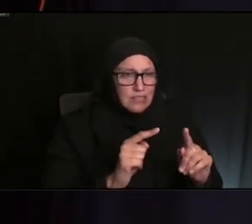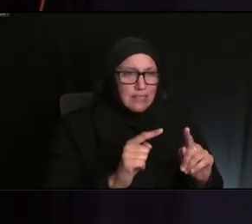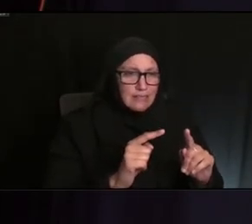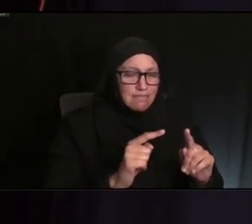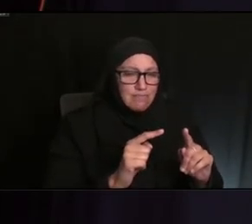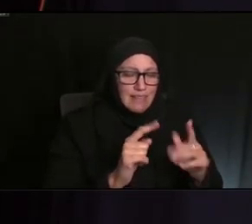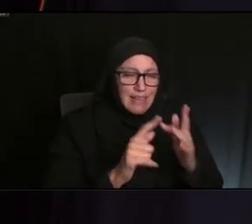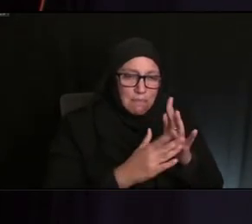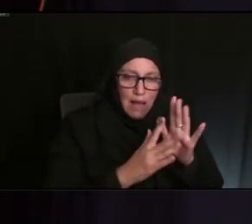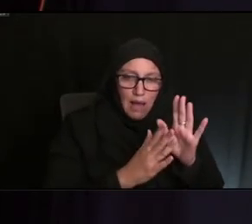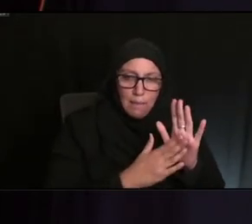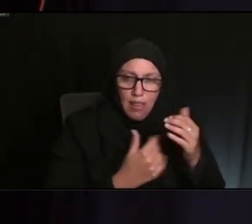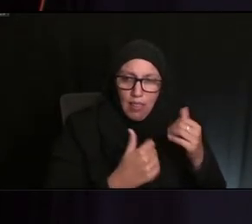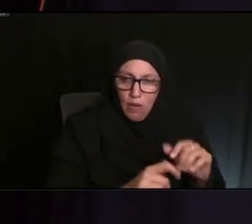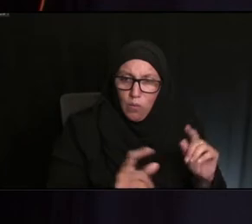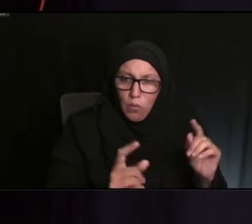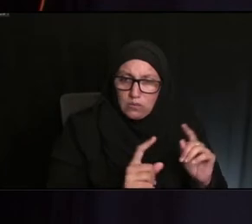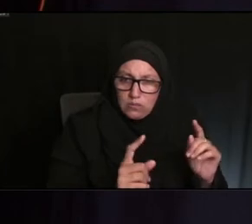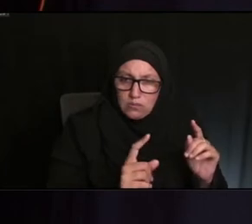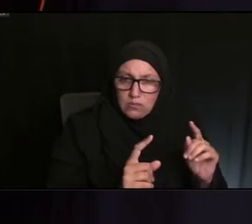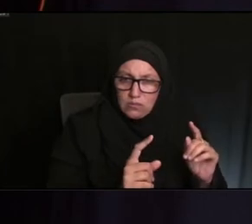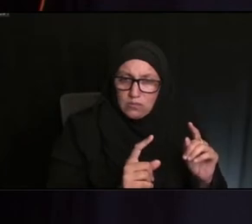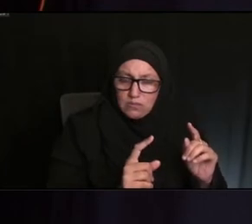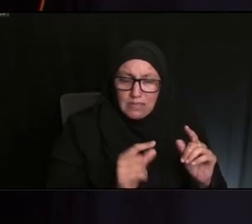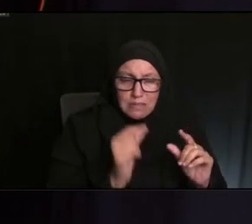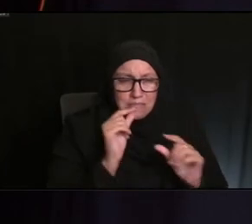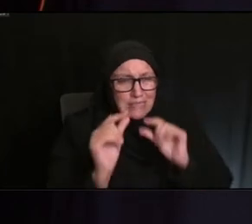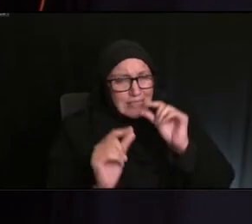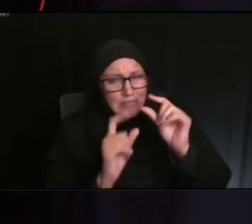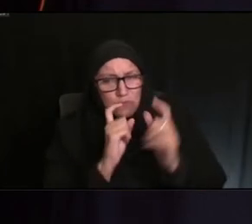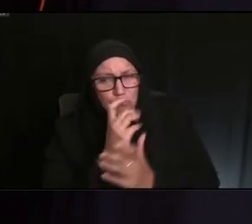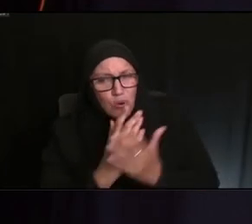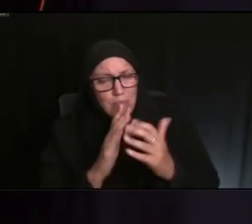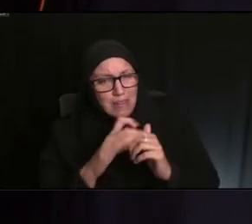about it. I've given you bits about his life.